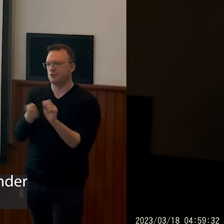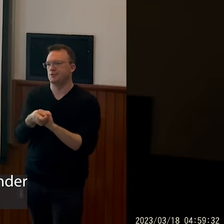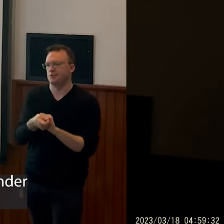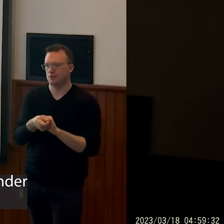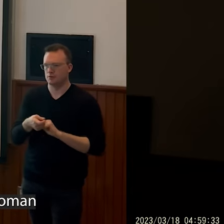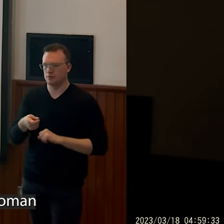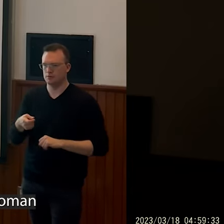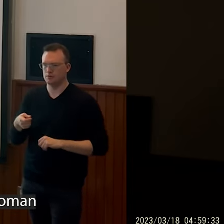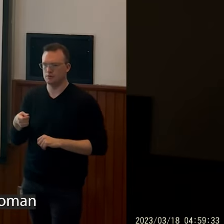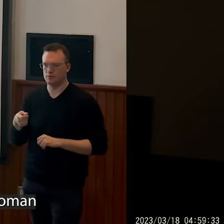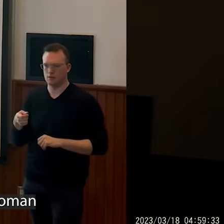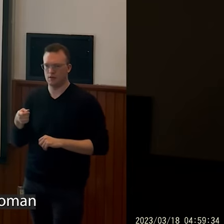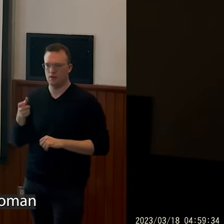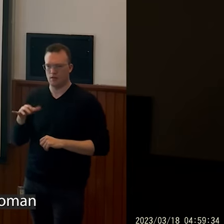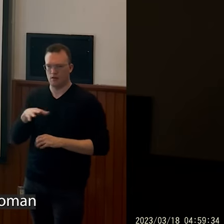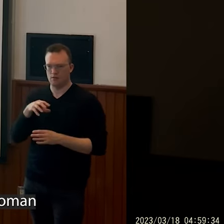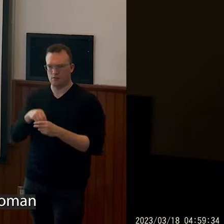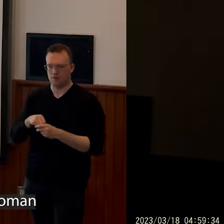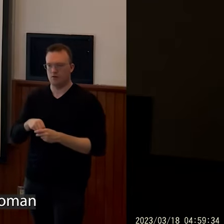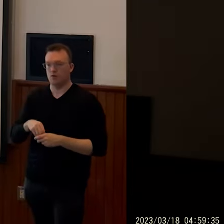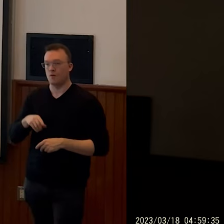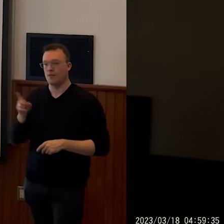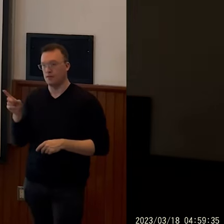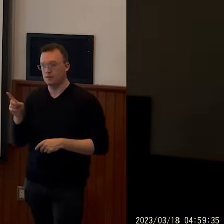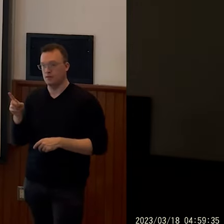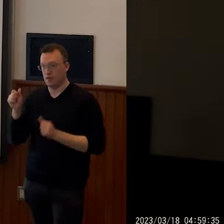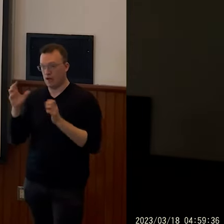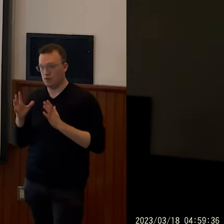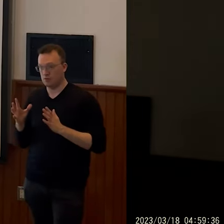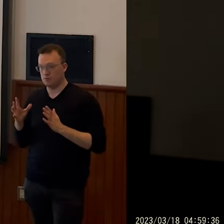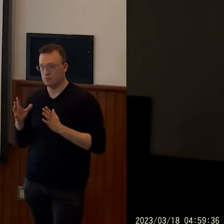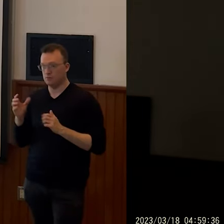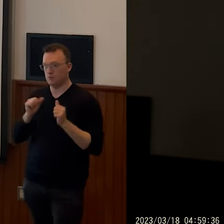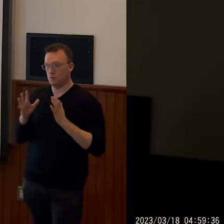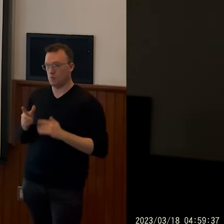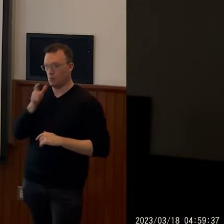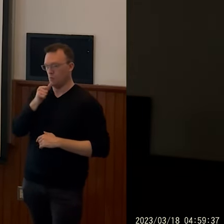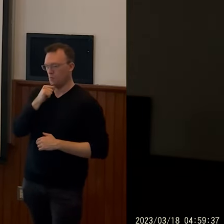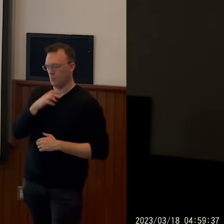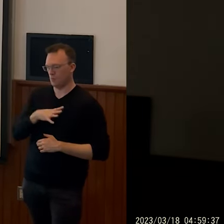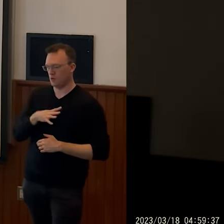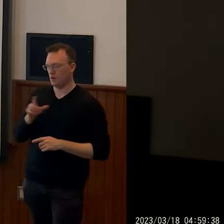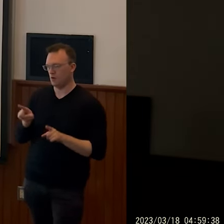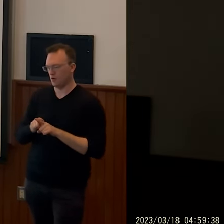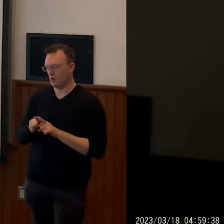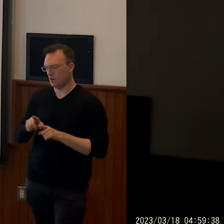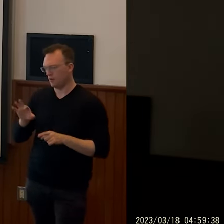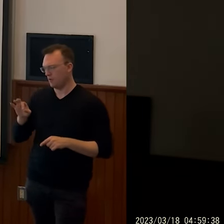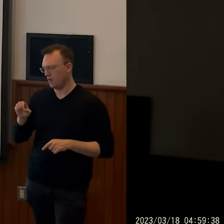So Saad was actually played by a woman. We also have Foucault X,